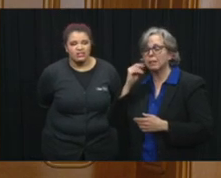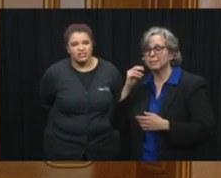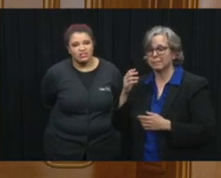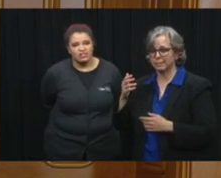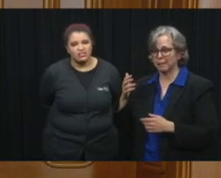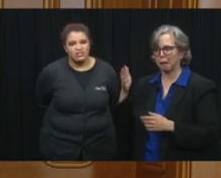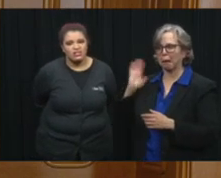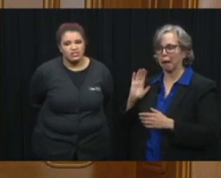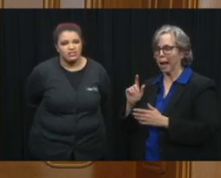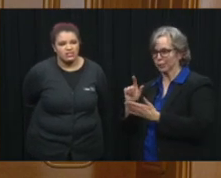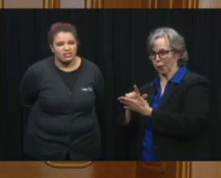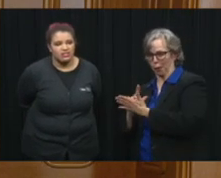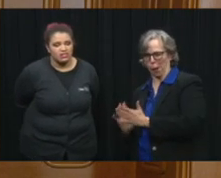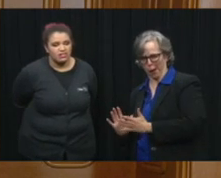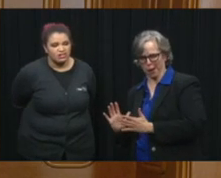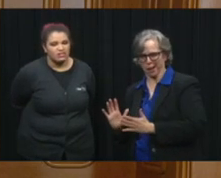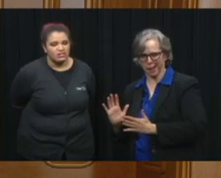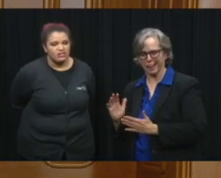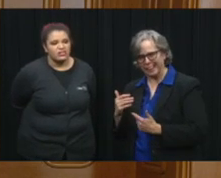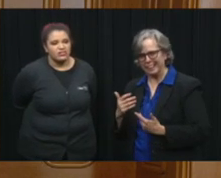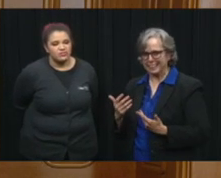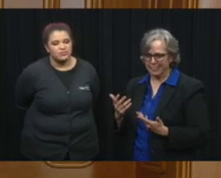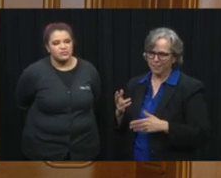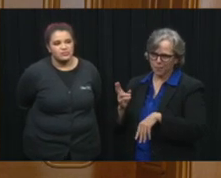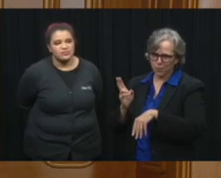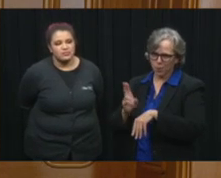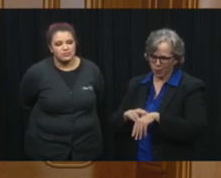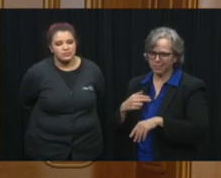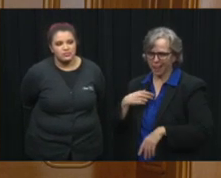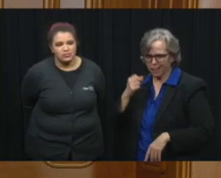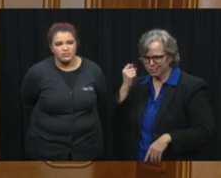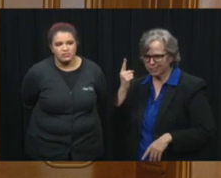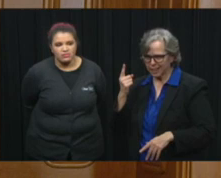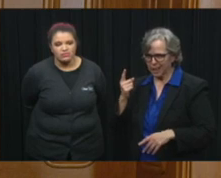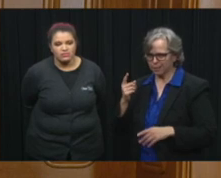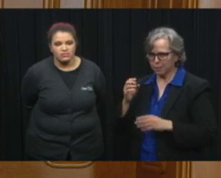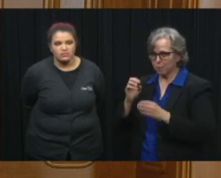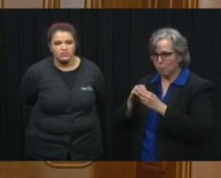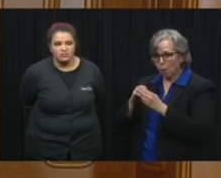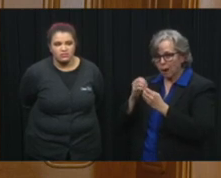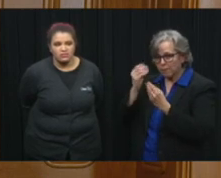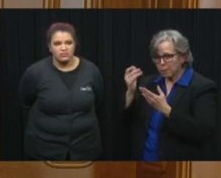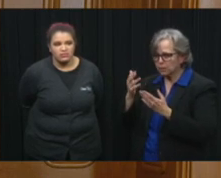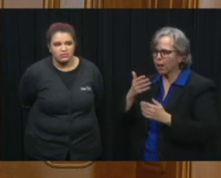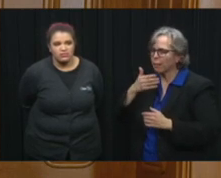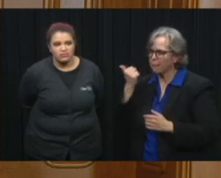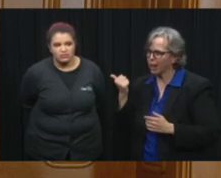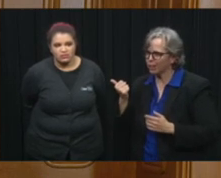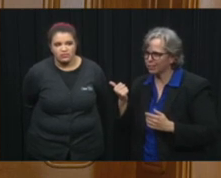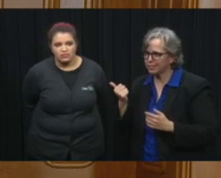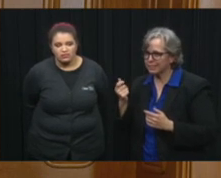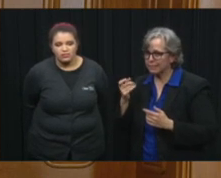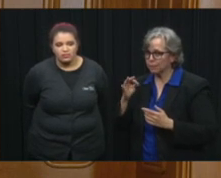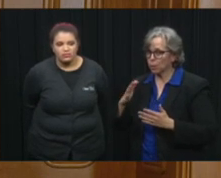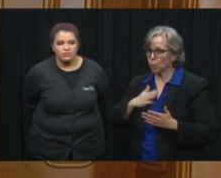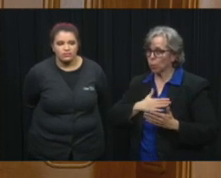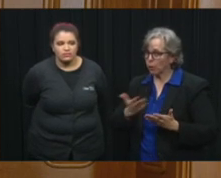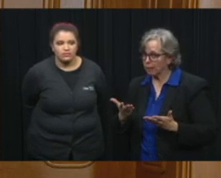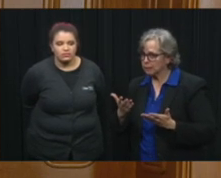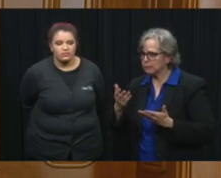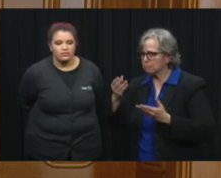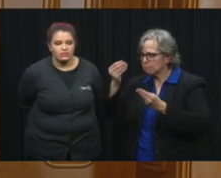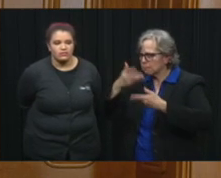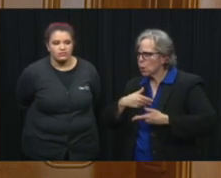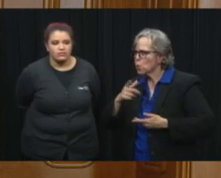But what, you know, if we get that information, you know, we certainly have the ability to act on